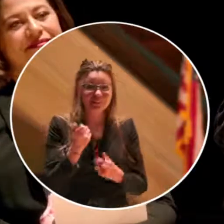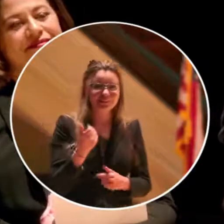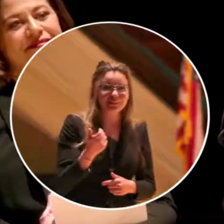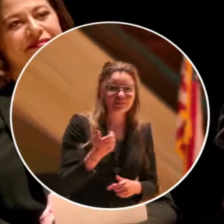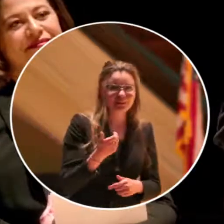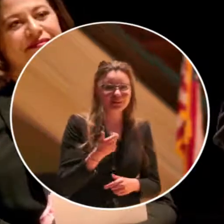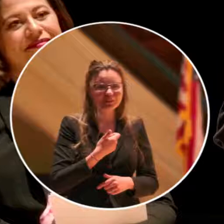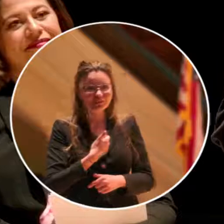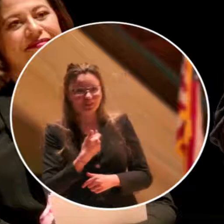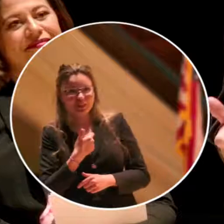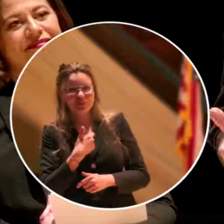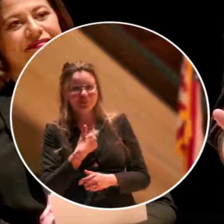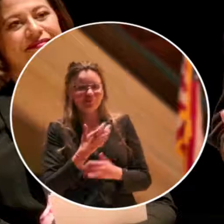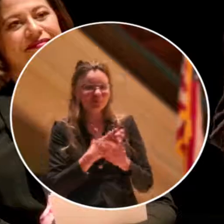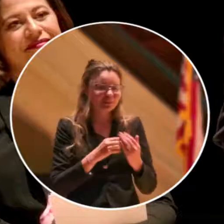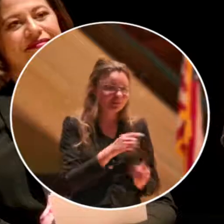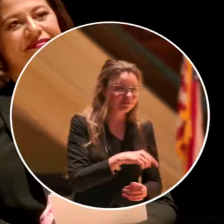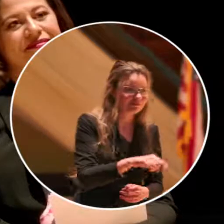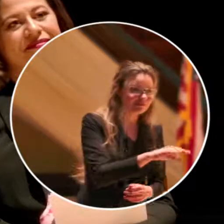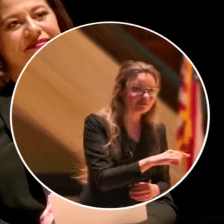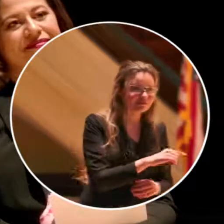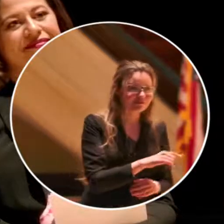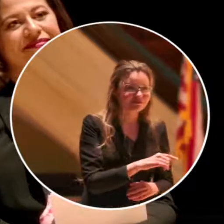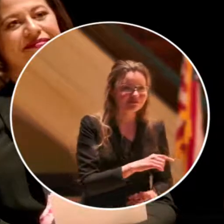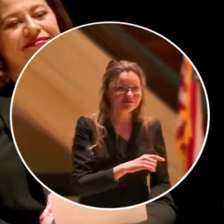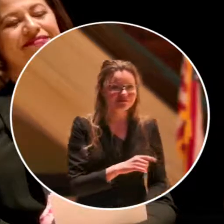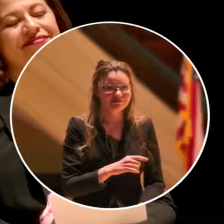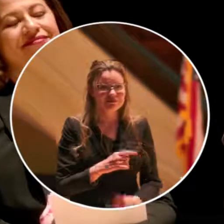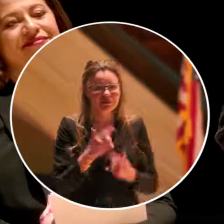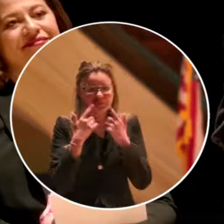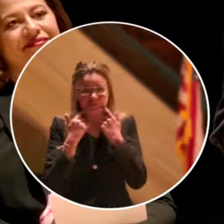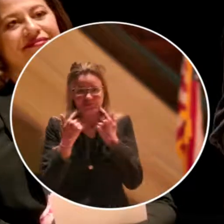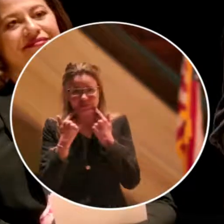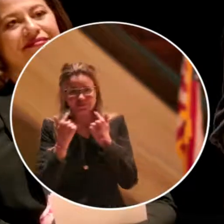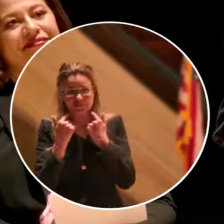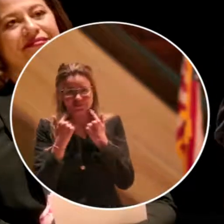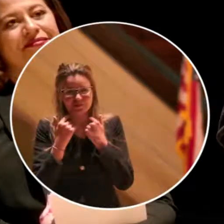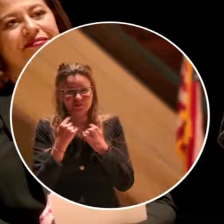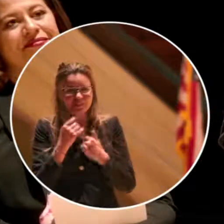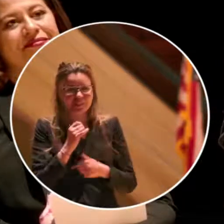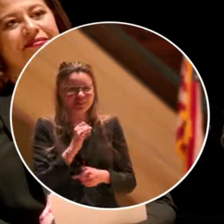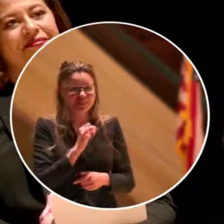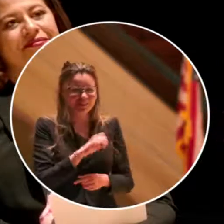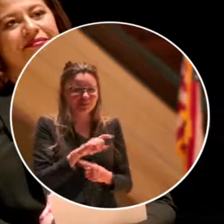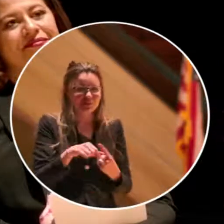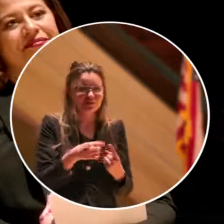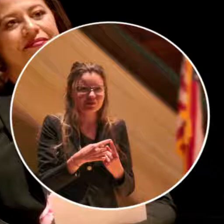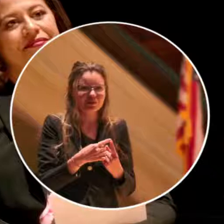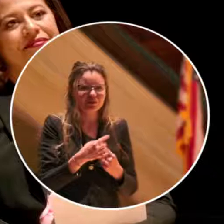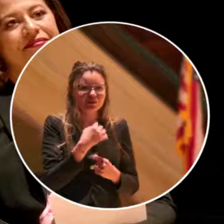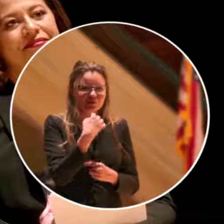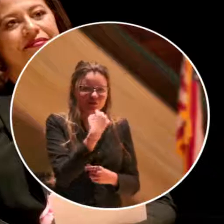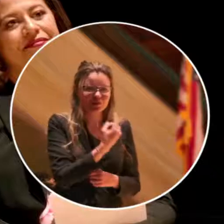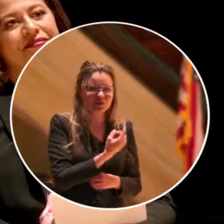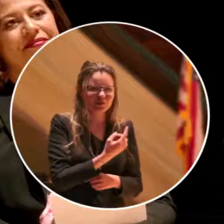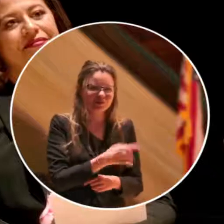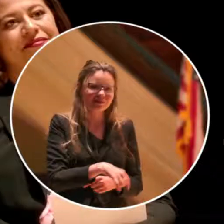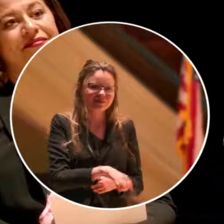partly at us, partly at herself for her own unneeded fear, and that's when she told us about nearly